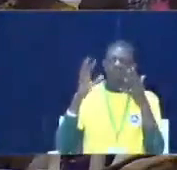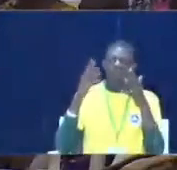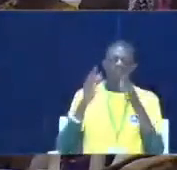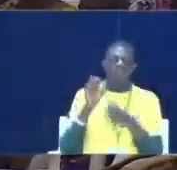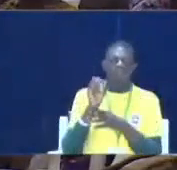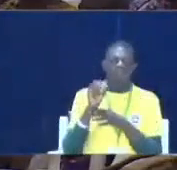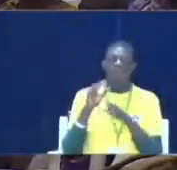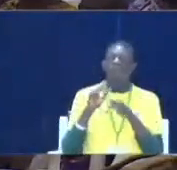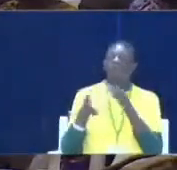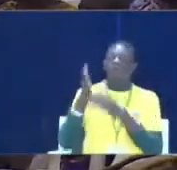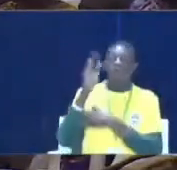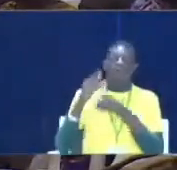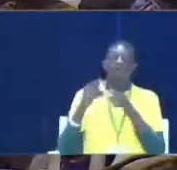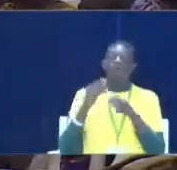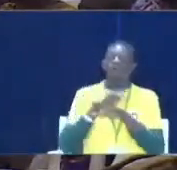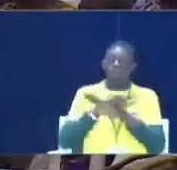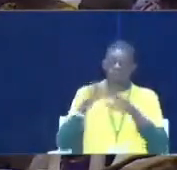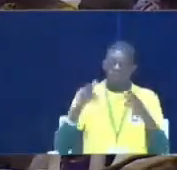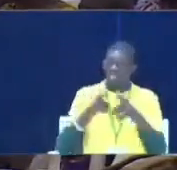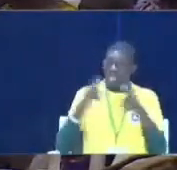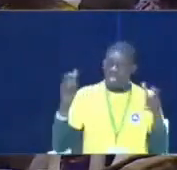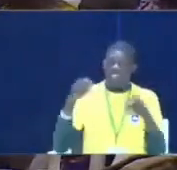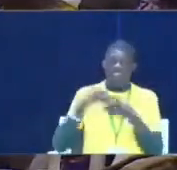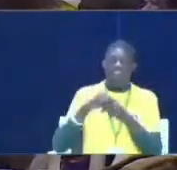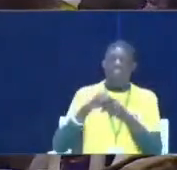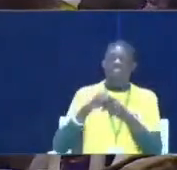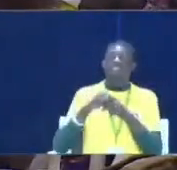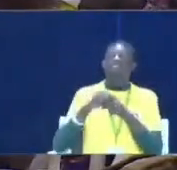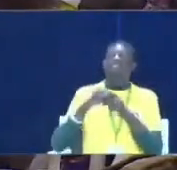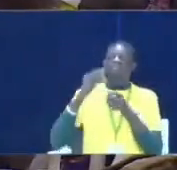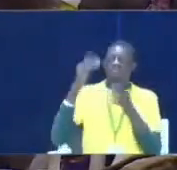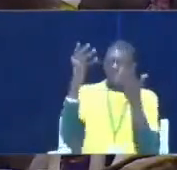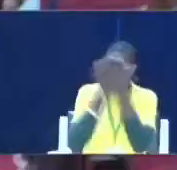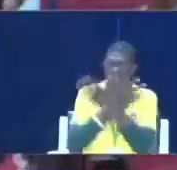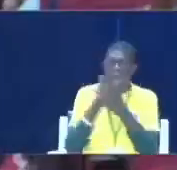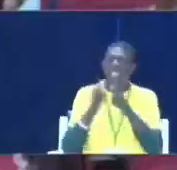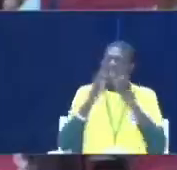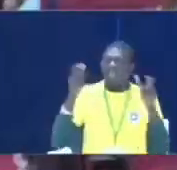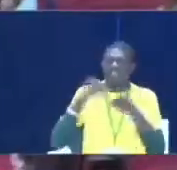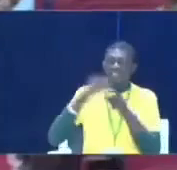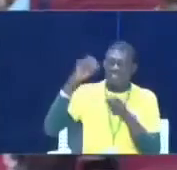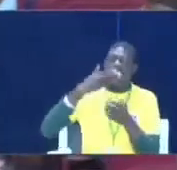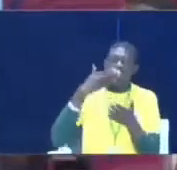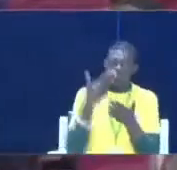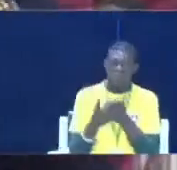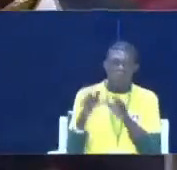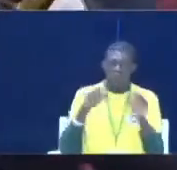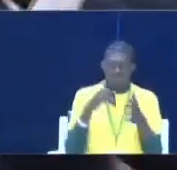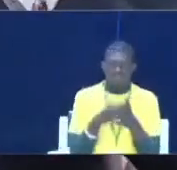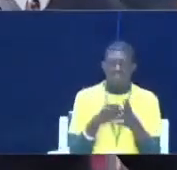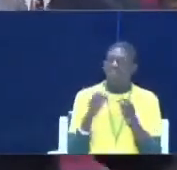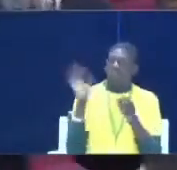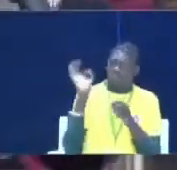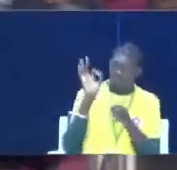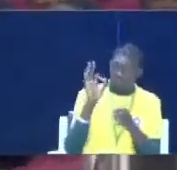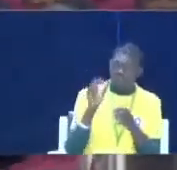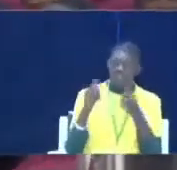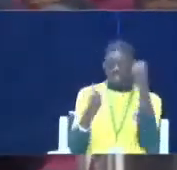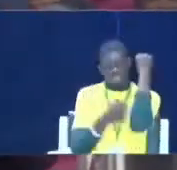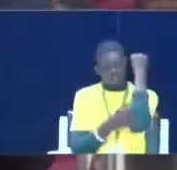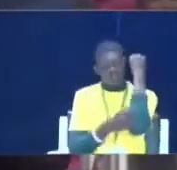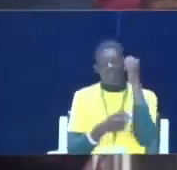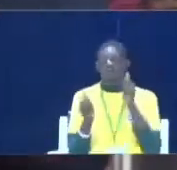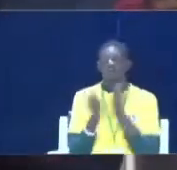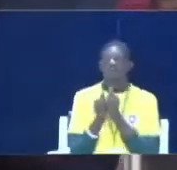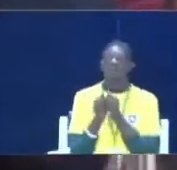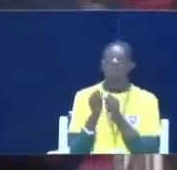So don't enlarge in darkness. Enlarge in light. Come out from amongst them and be a separate. Abraham was with Lot at